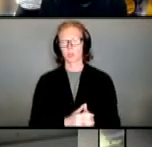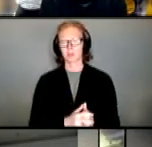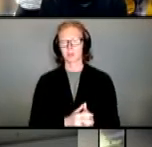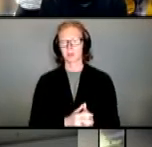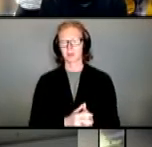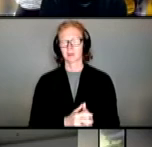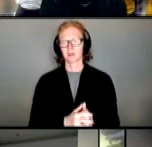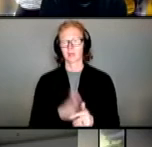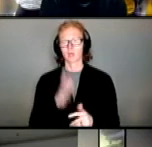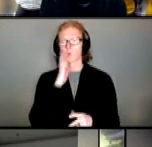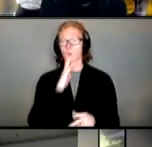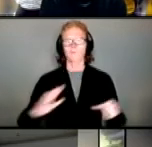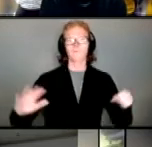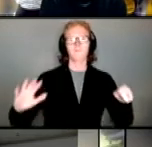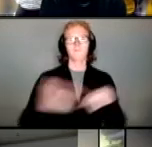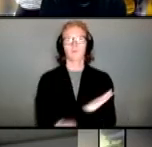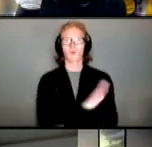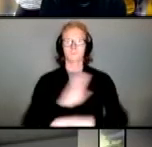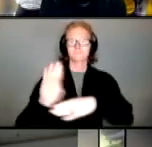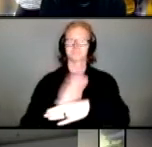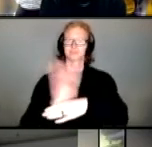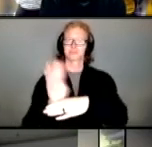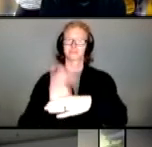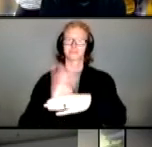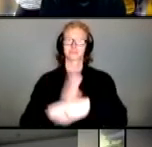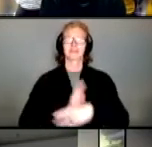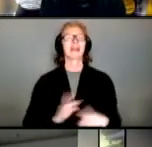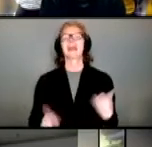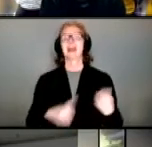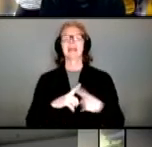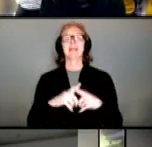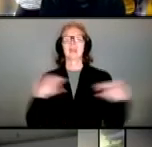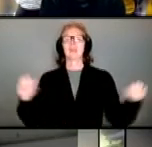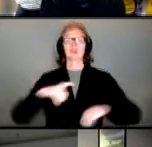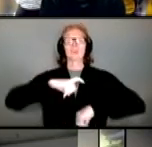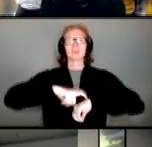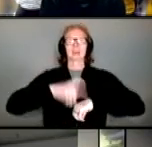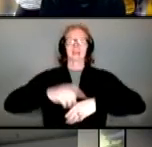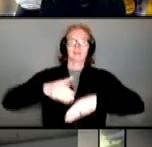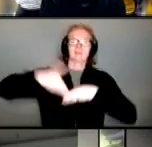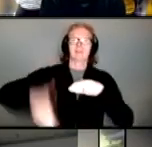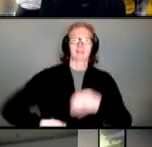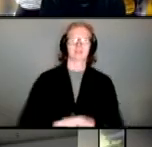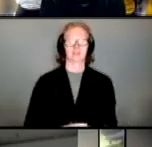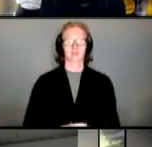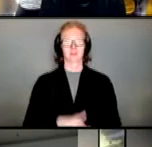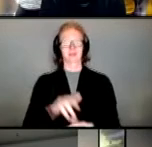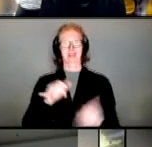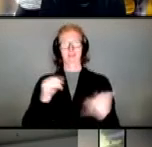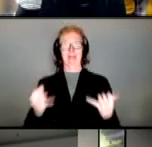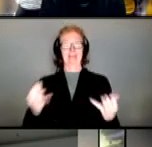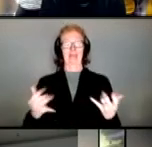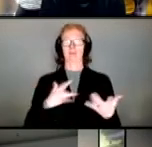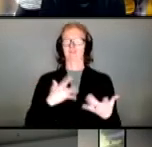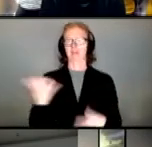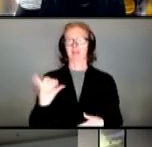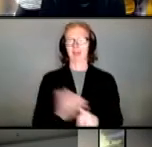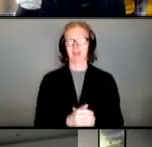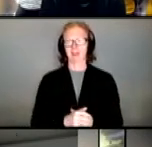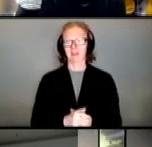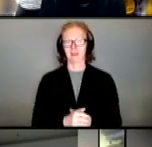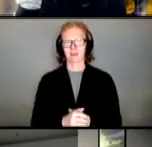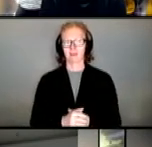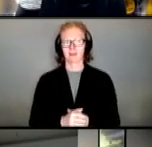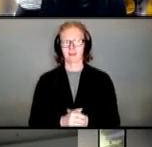get slammed with really important things and we won't be able to get it done. And that's where we're at now and why we're at where we're